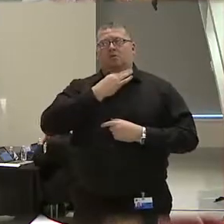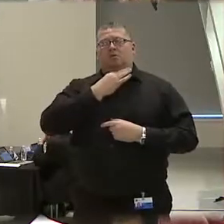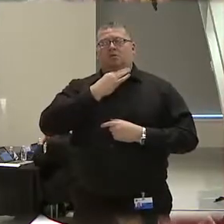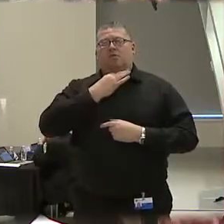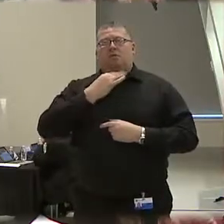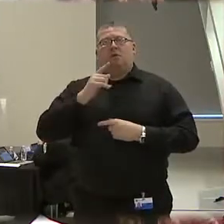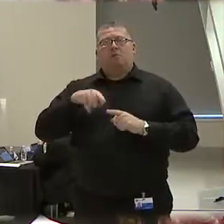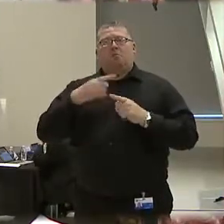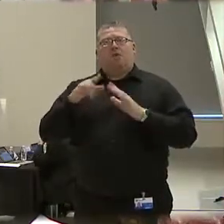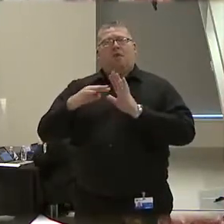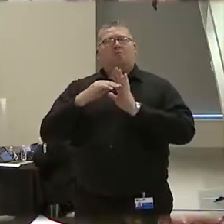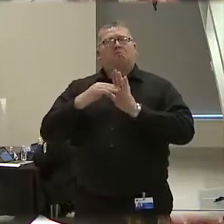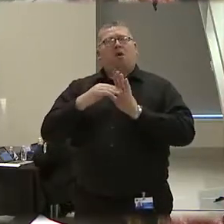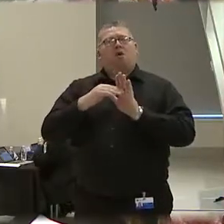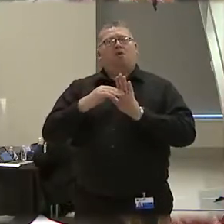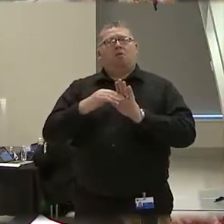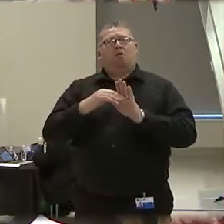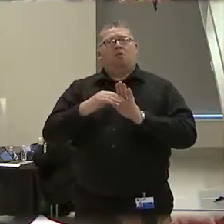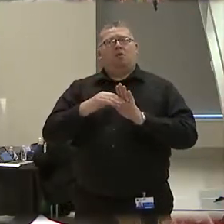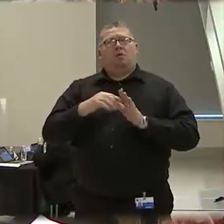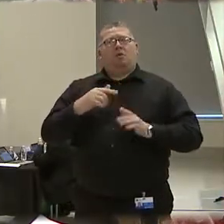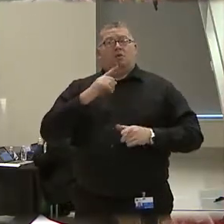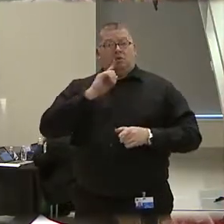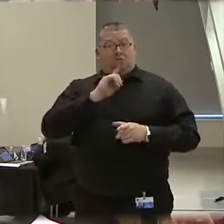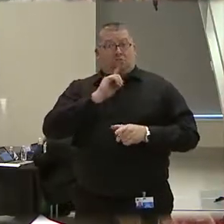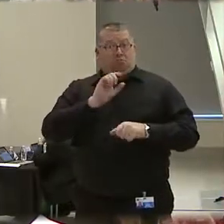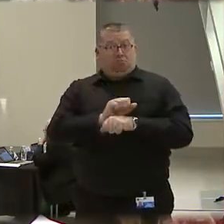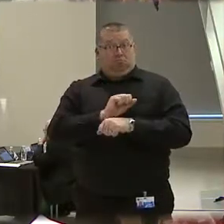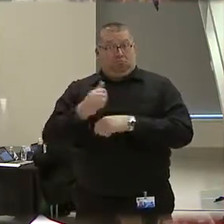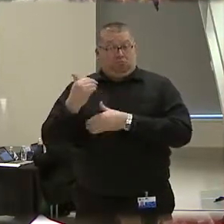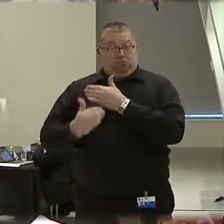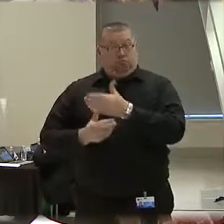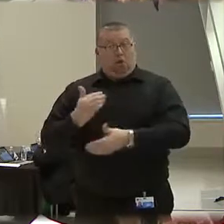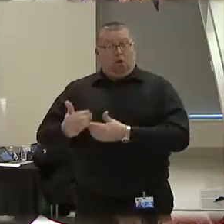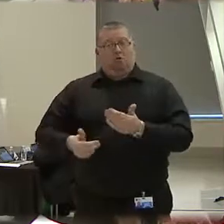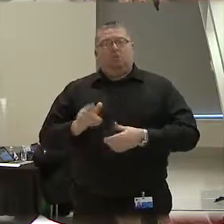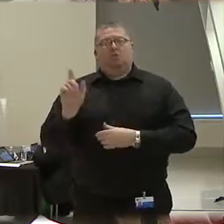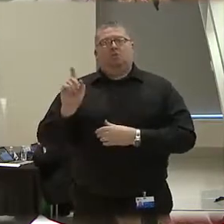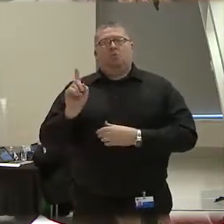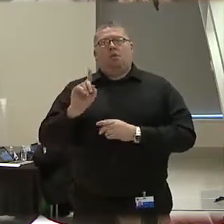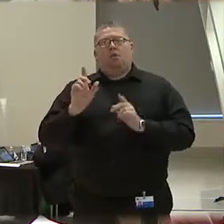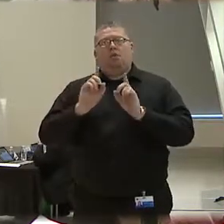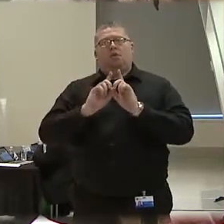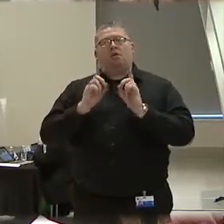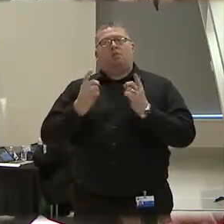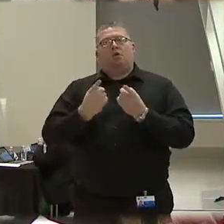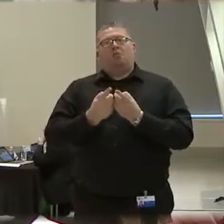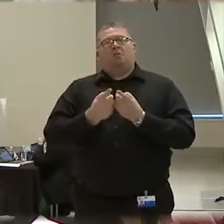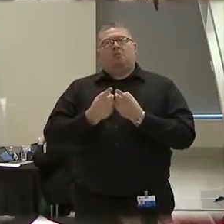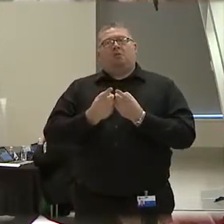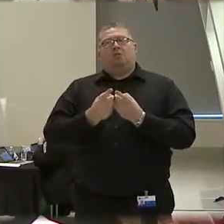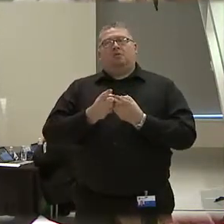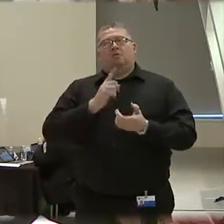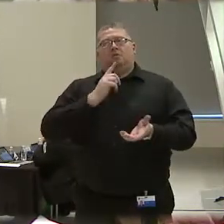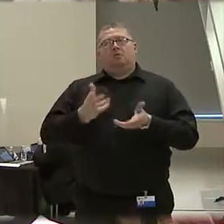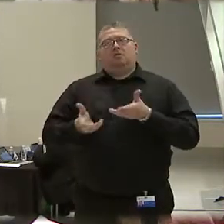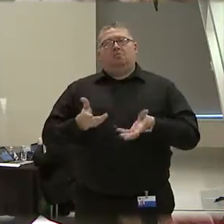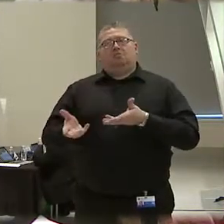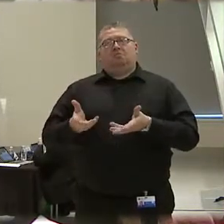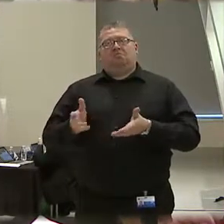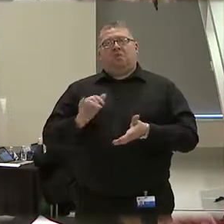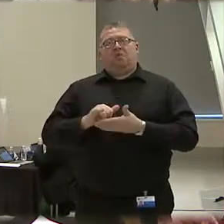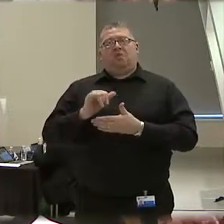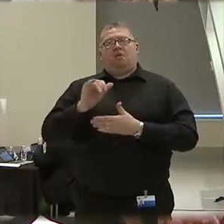about that model, is there a process where the department is engaging the NYCHA